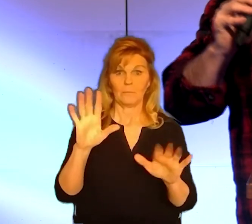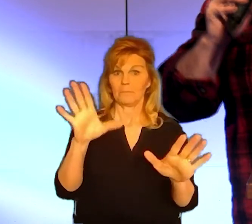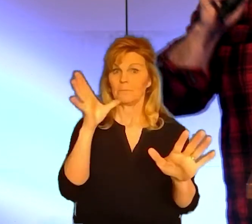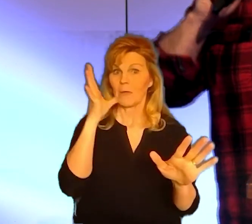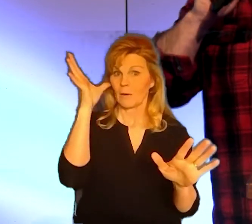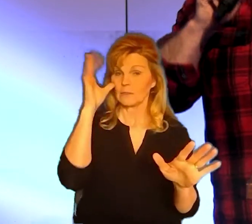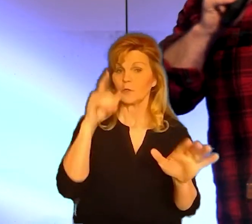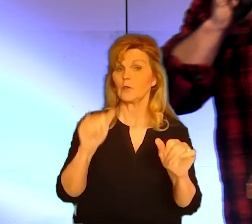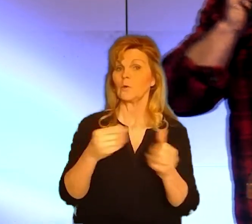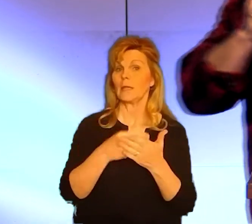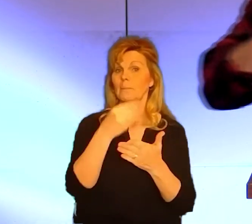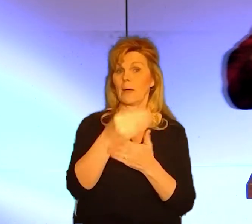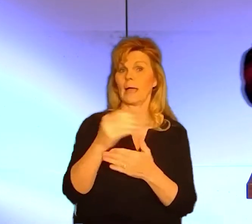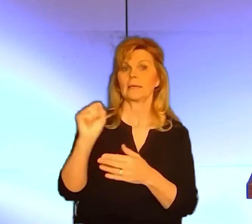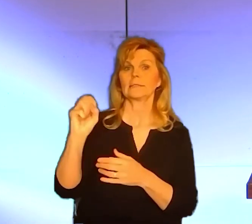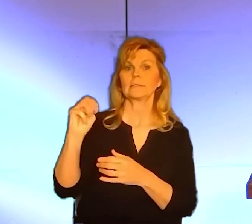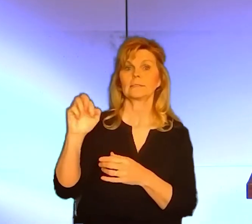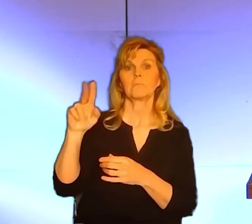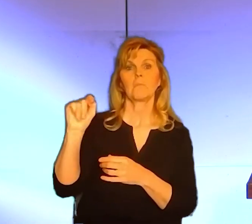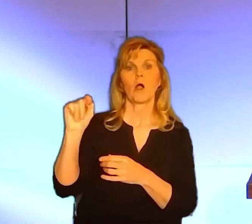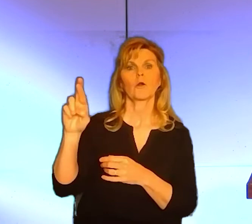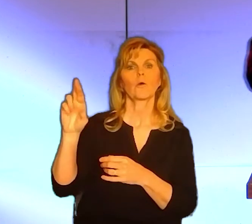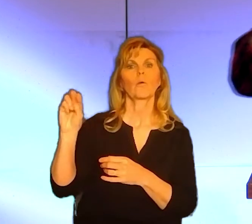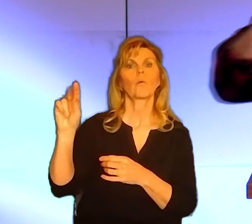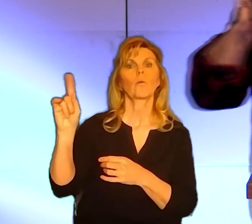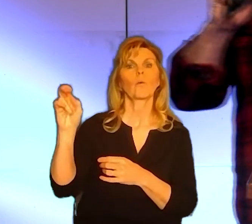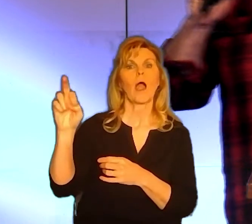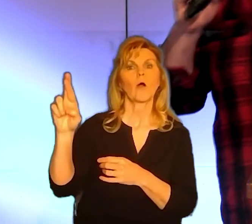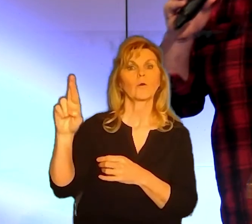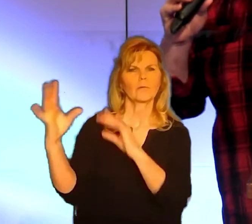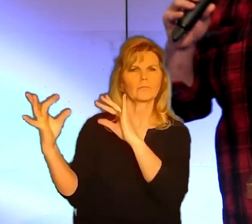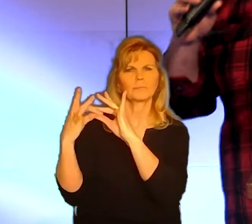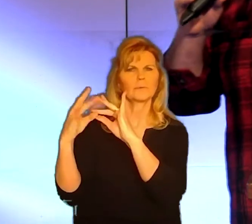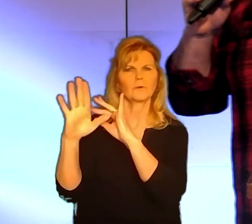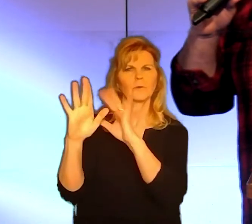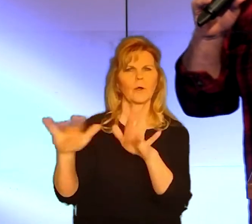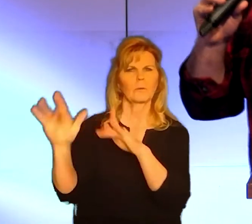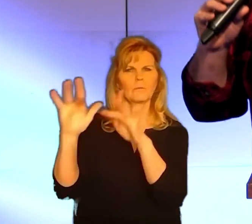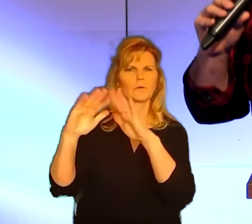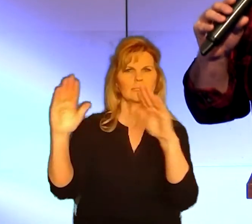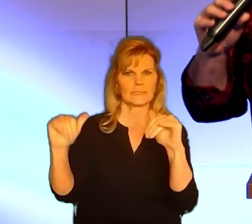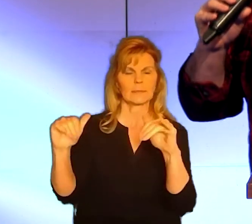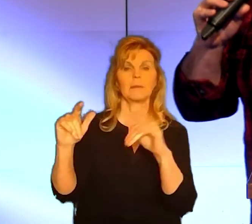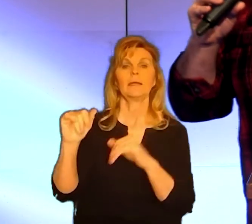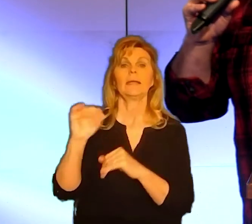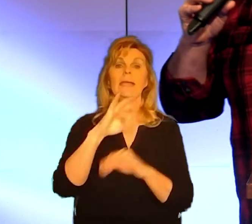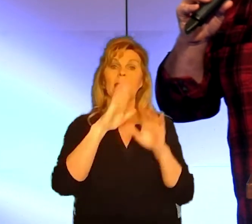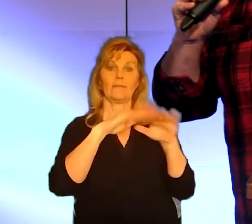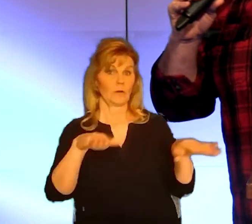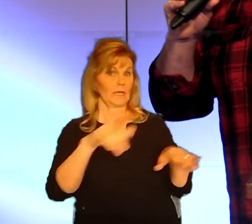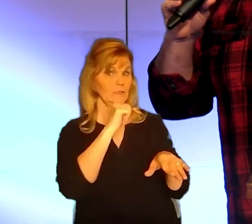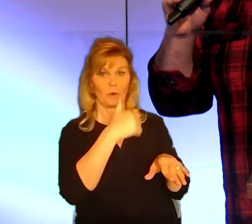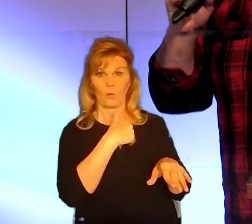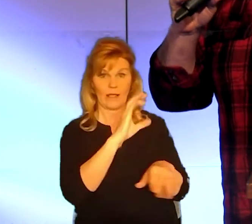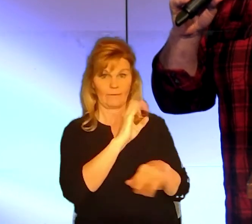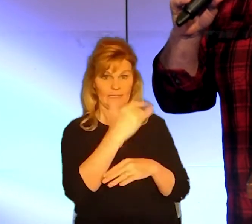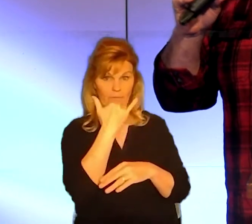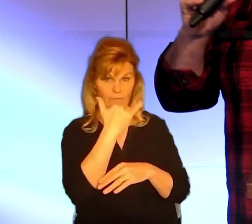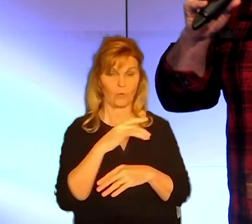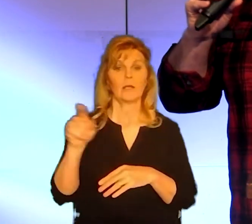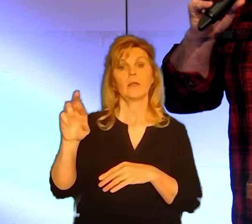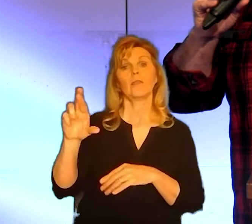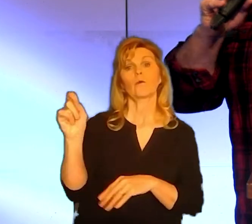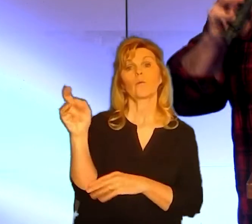You could get a smart router, which if your kids don't have a cell phone, it